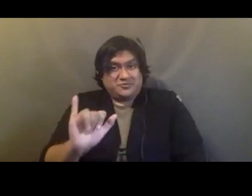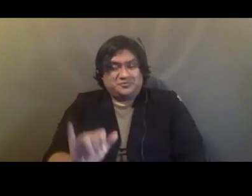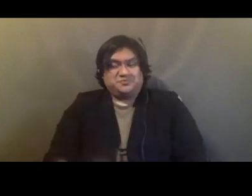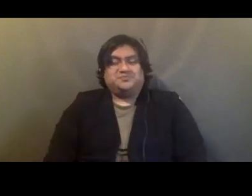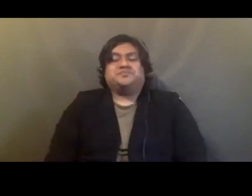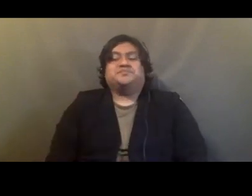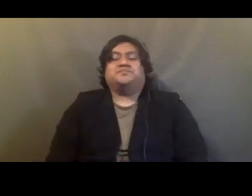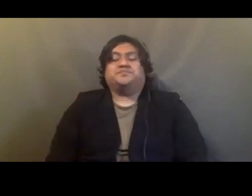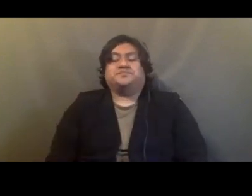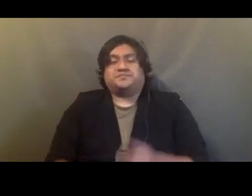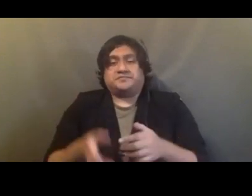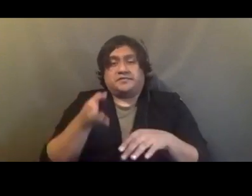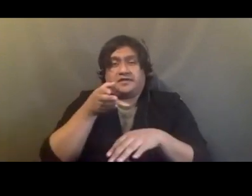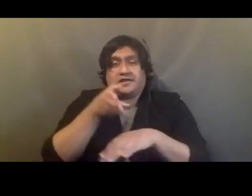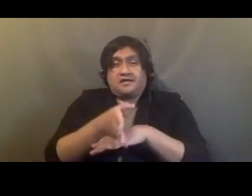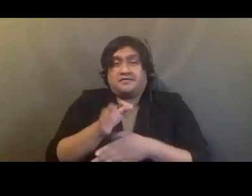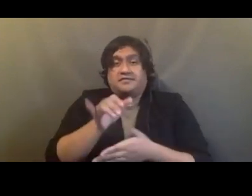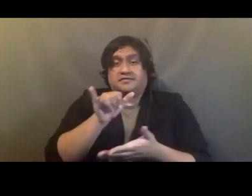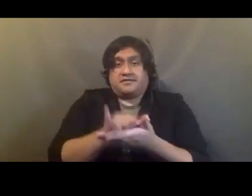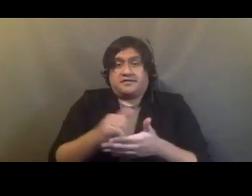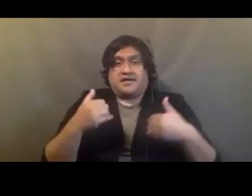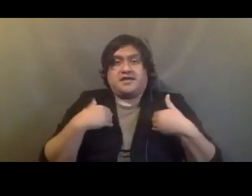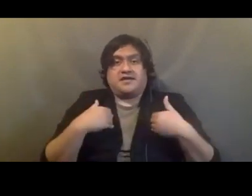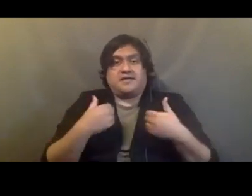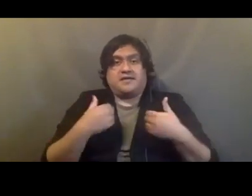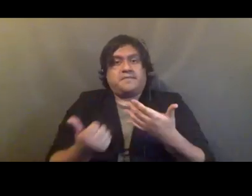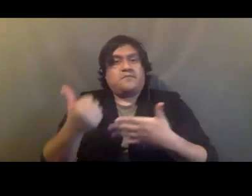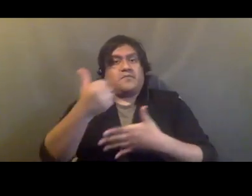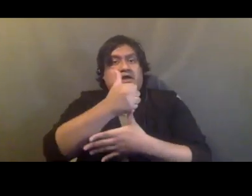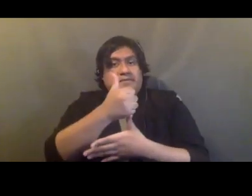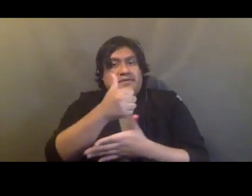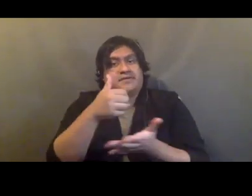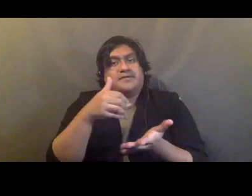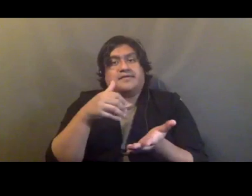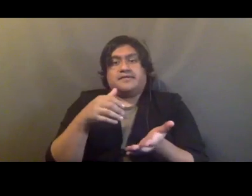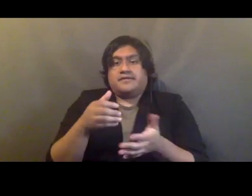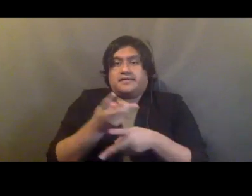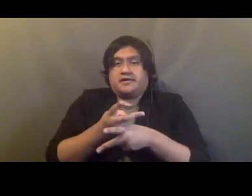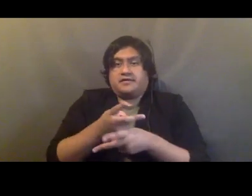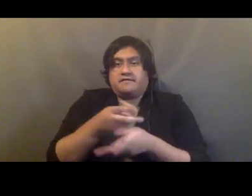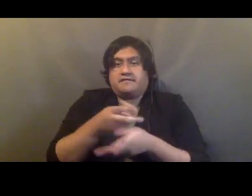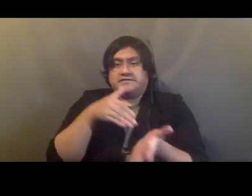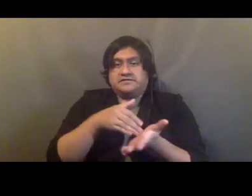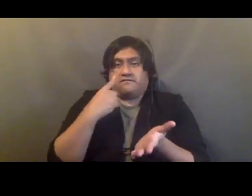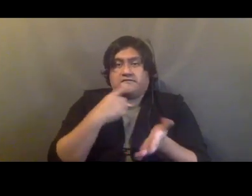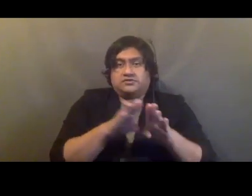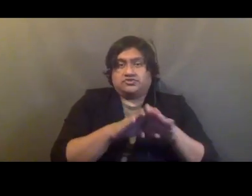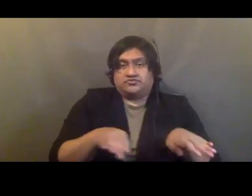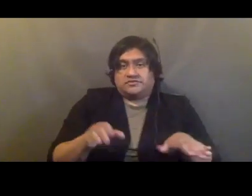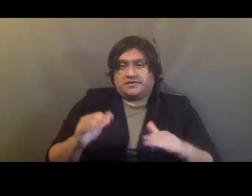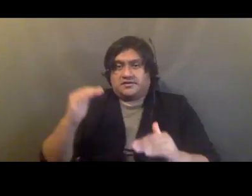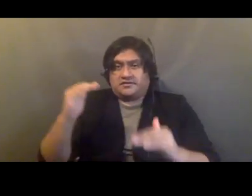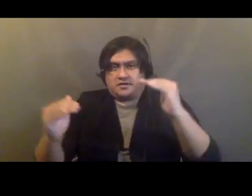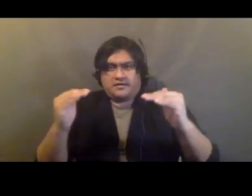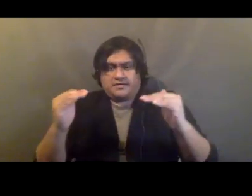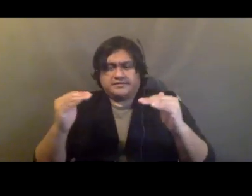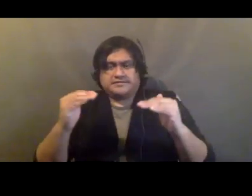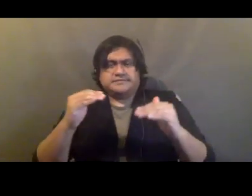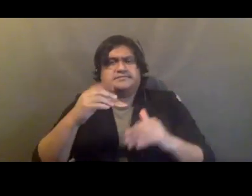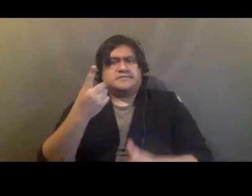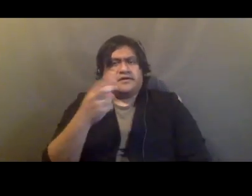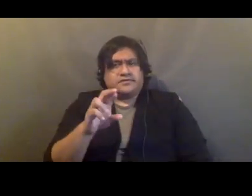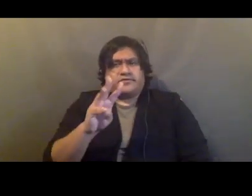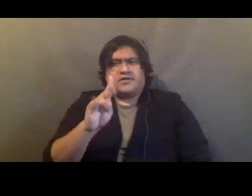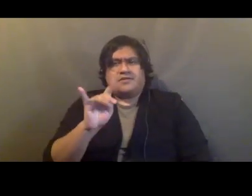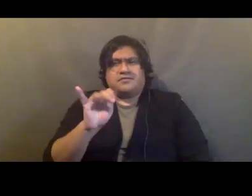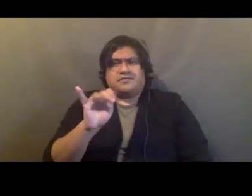Following that, as a primary care physician for both adults and children, Dr. Weimer has a deep commitment to caring